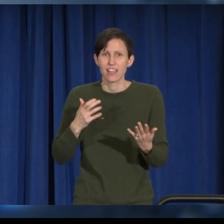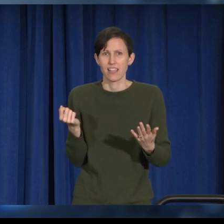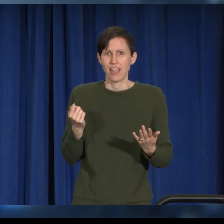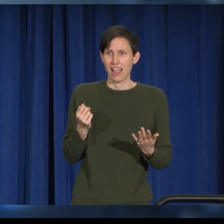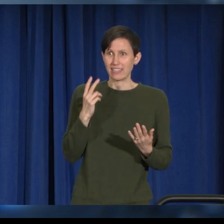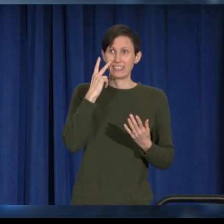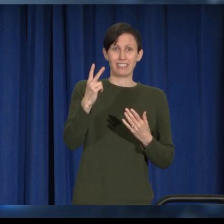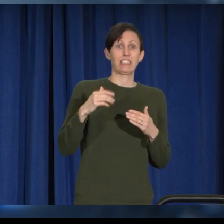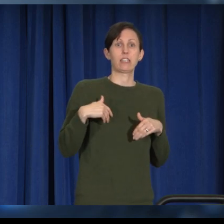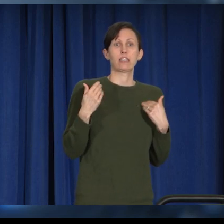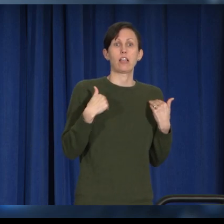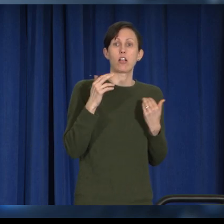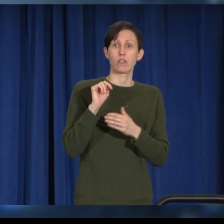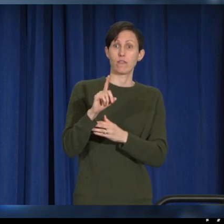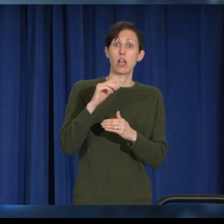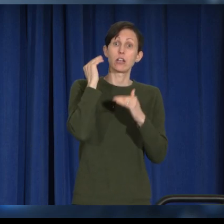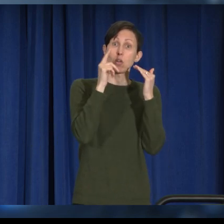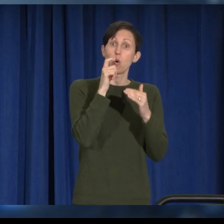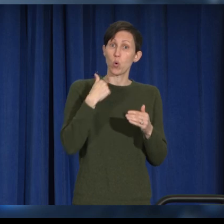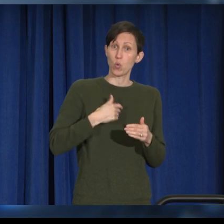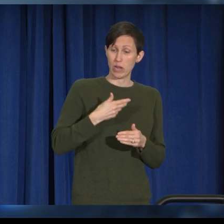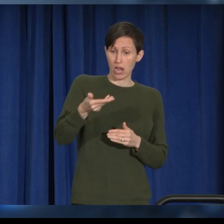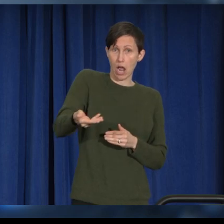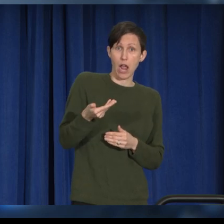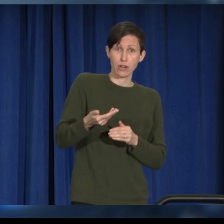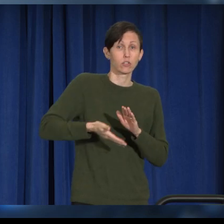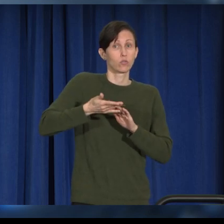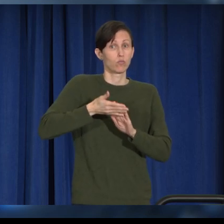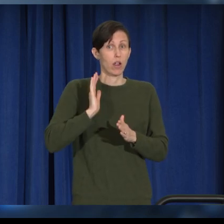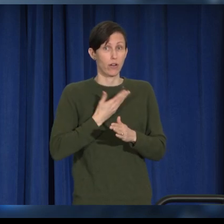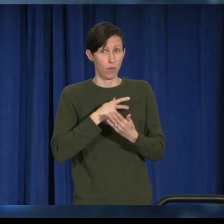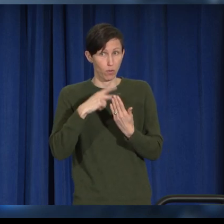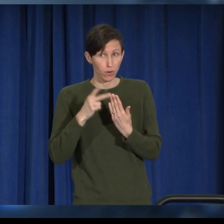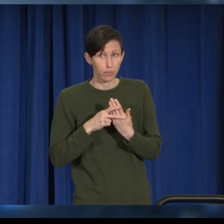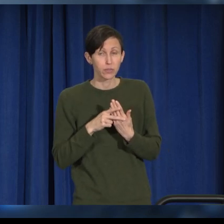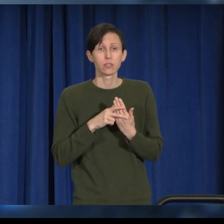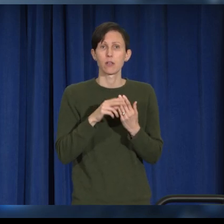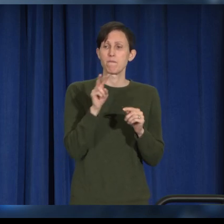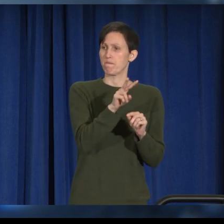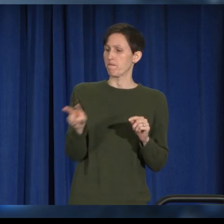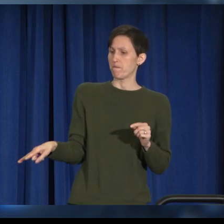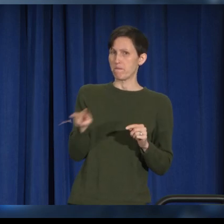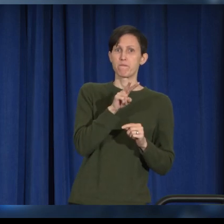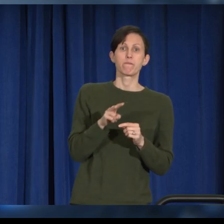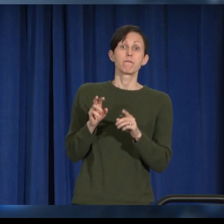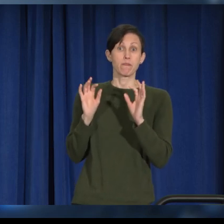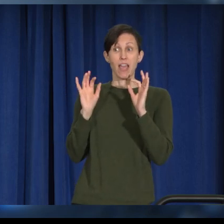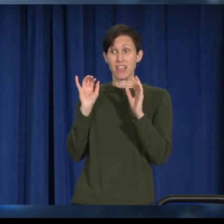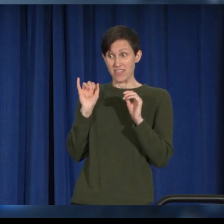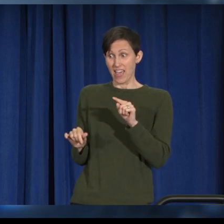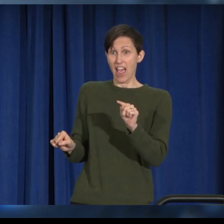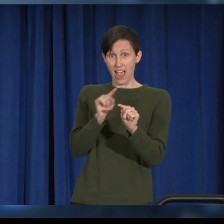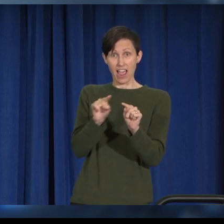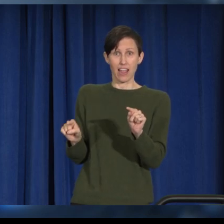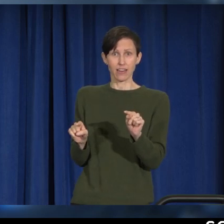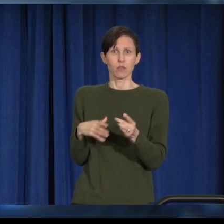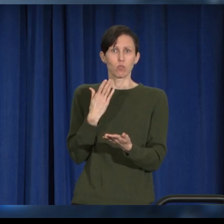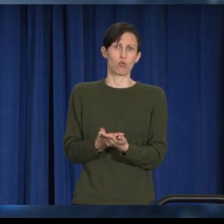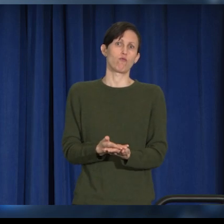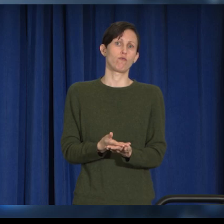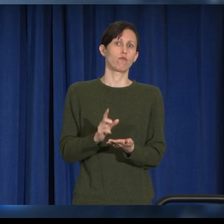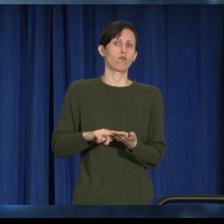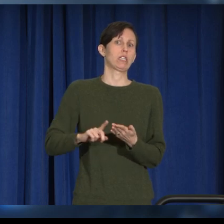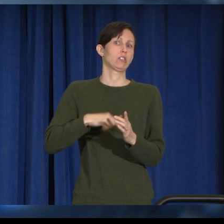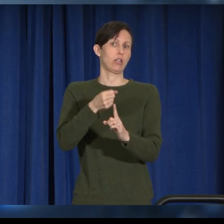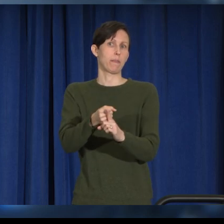neurodivergent adults that we employ to help run our programs. That to me is really research impact. So I